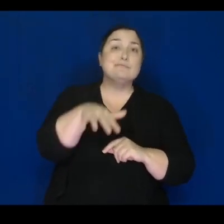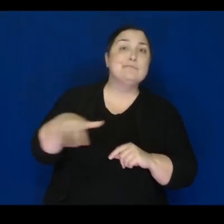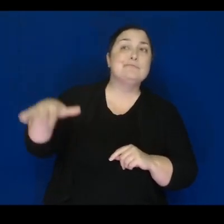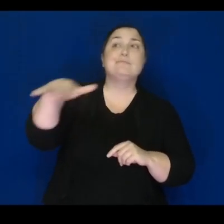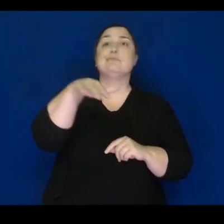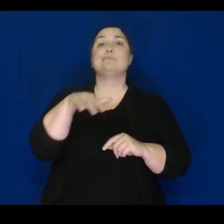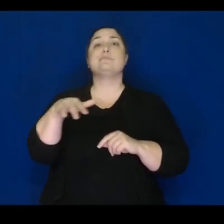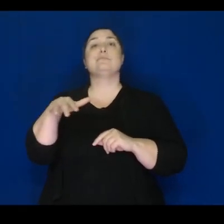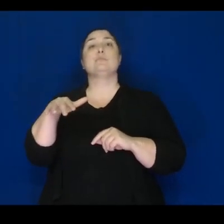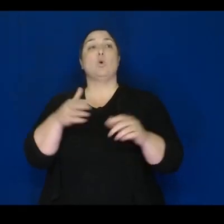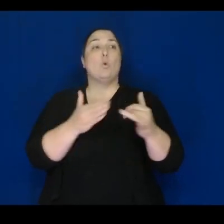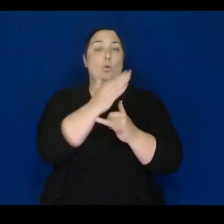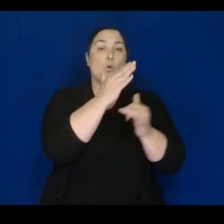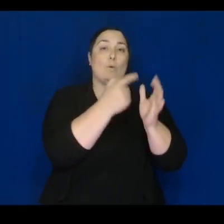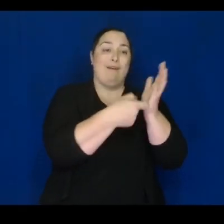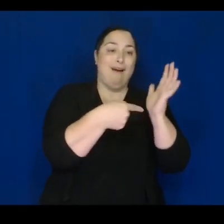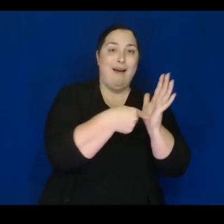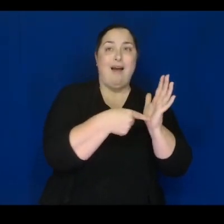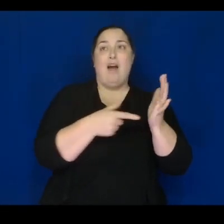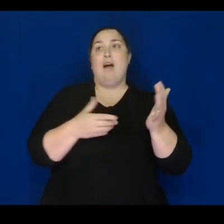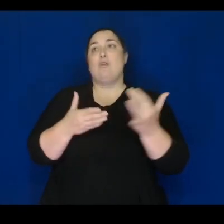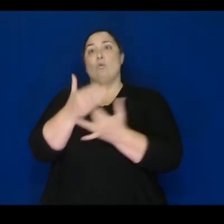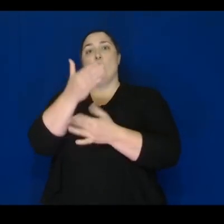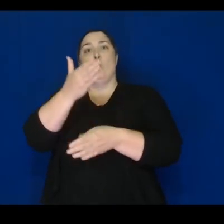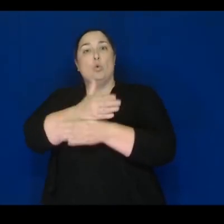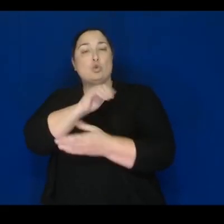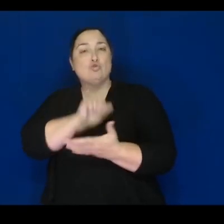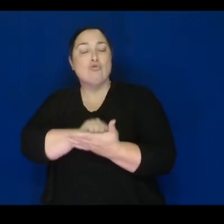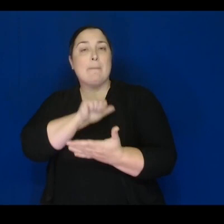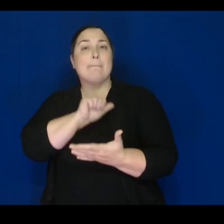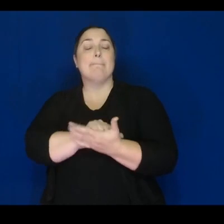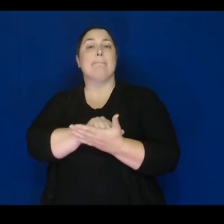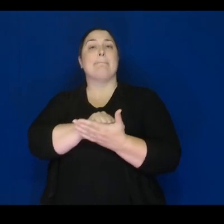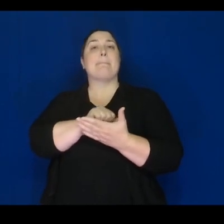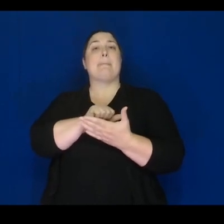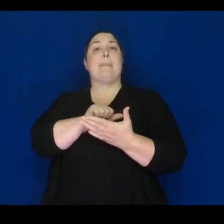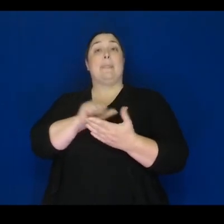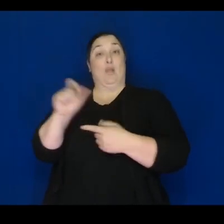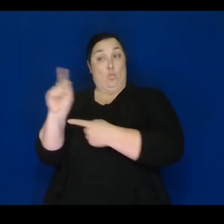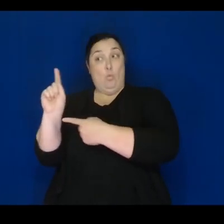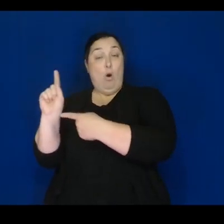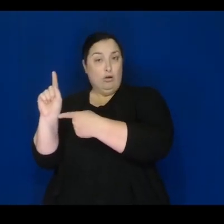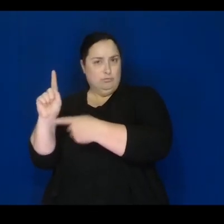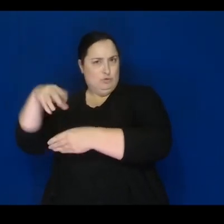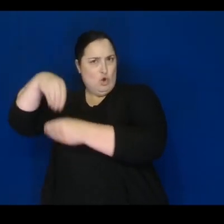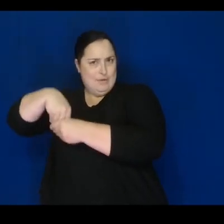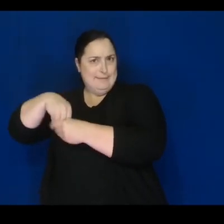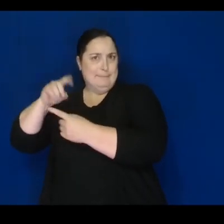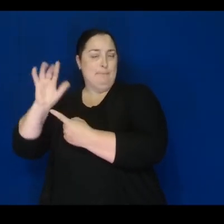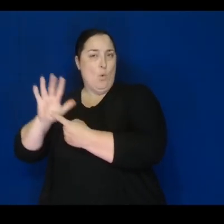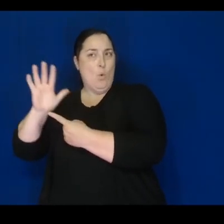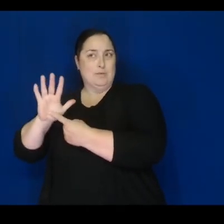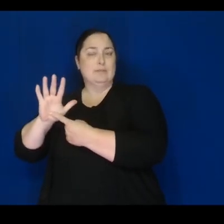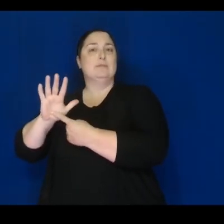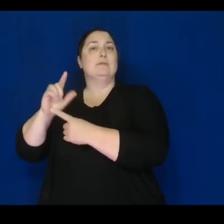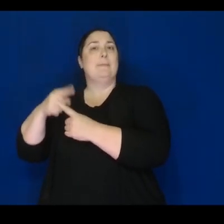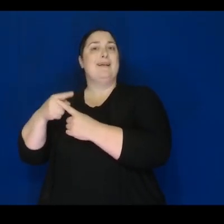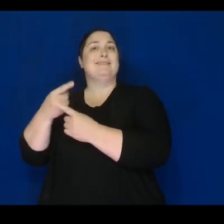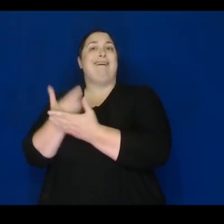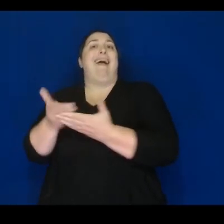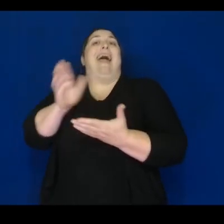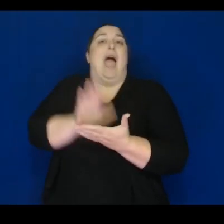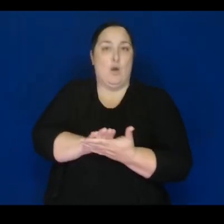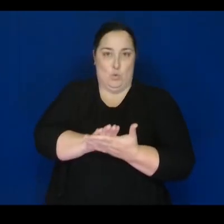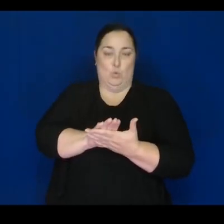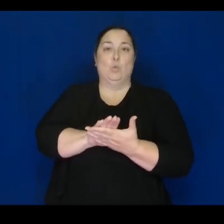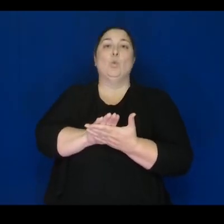through the art as well and through our workshops, but really focusing on what we teach as well, which is really, really important. And we really try